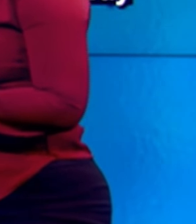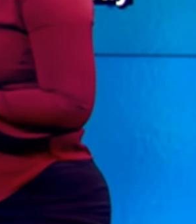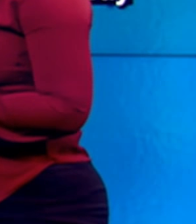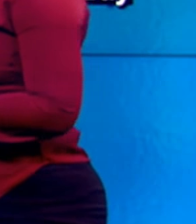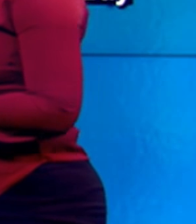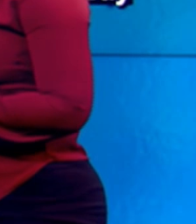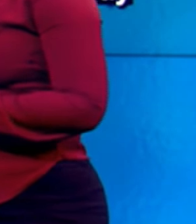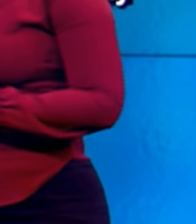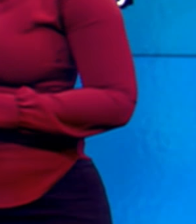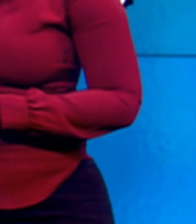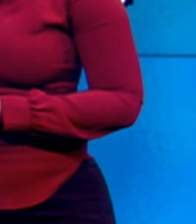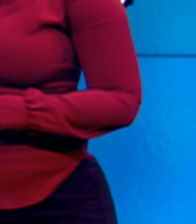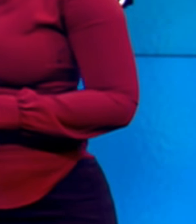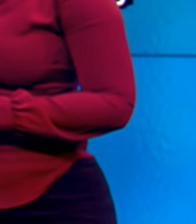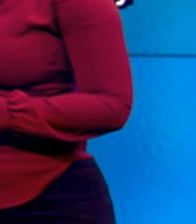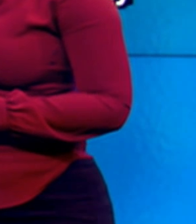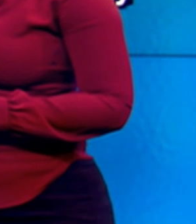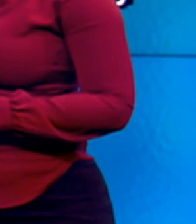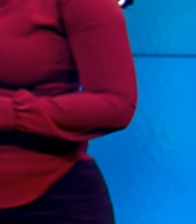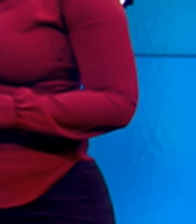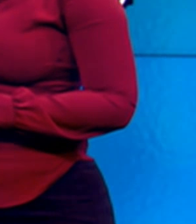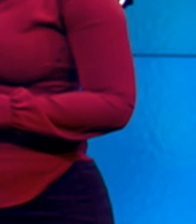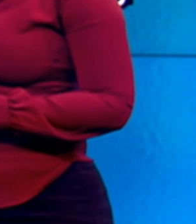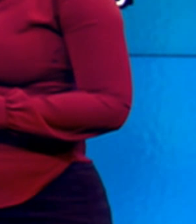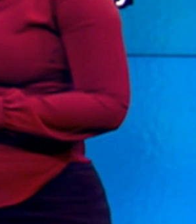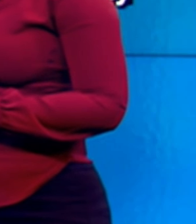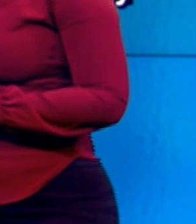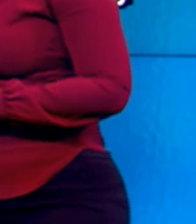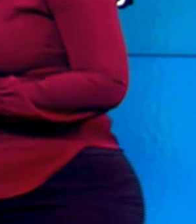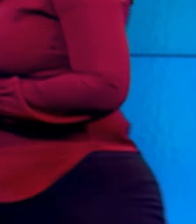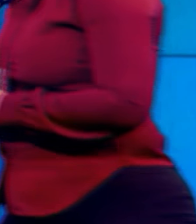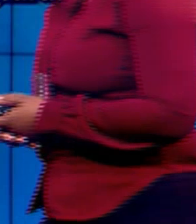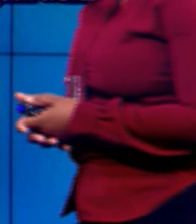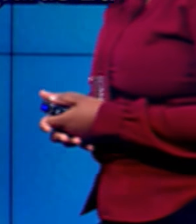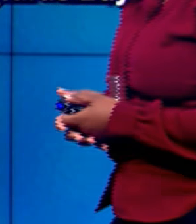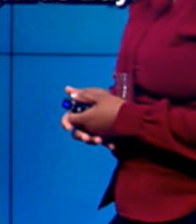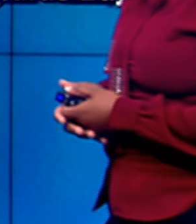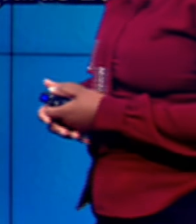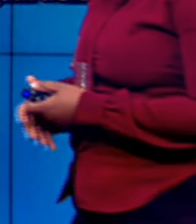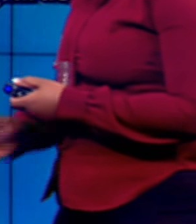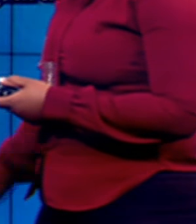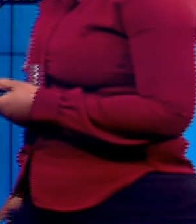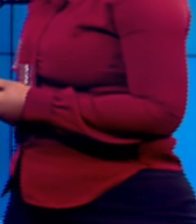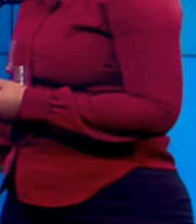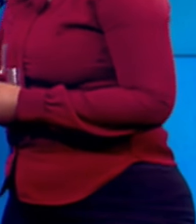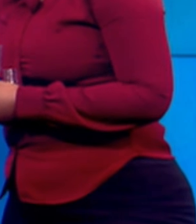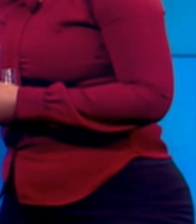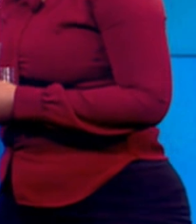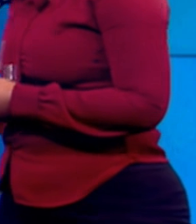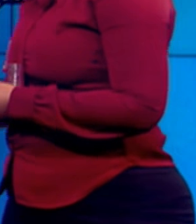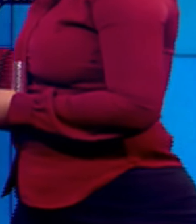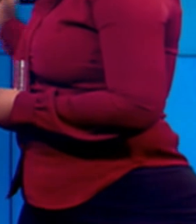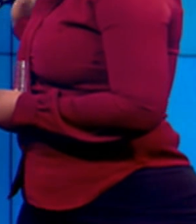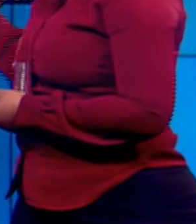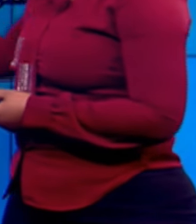mme go tla bo go thibile ka kwa province ka kwa Eastern Cape le Western Cape mme re lebelele matsatsing la ka moso teng go tla thiba ka kwa province ka kwa Eastern